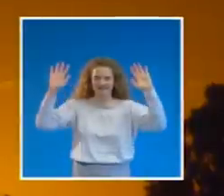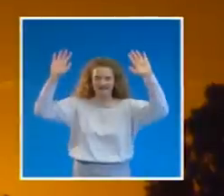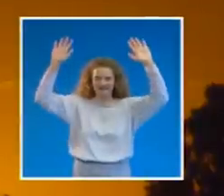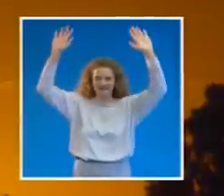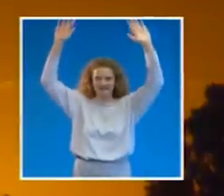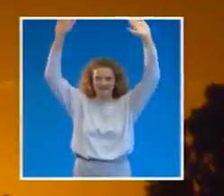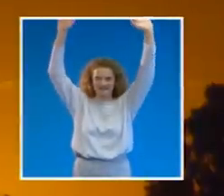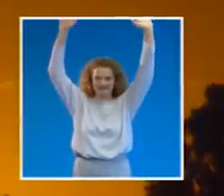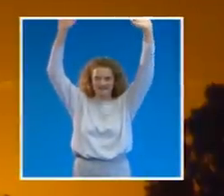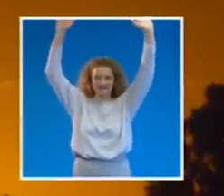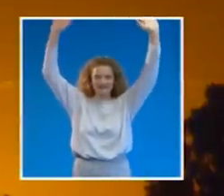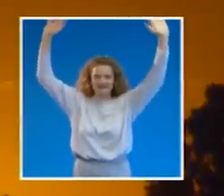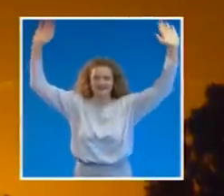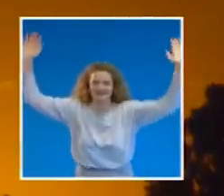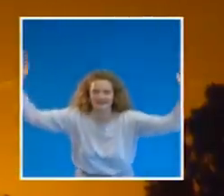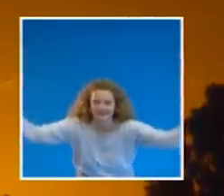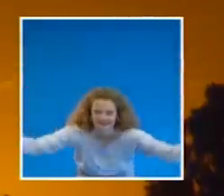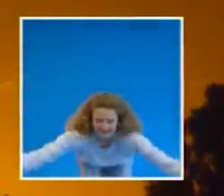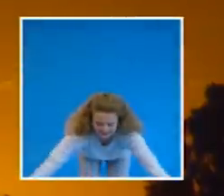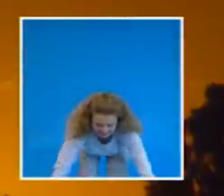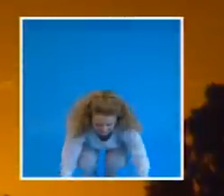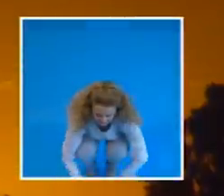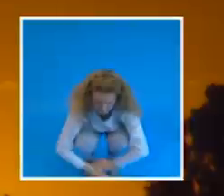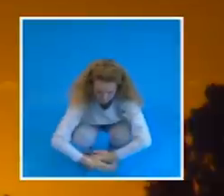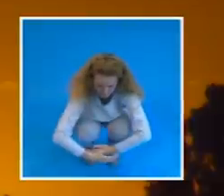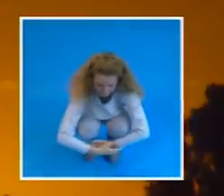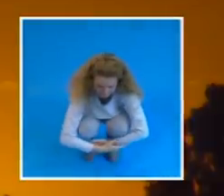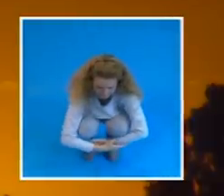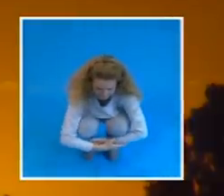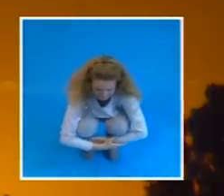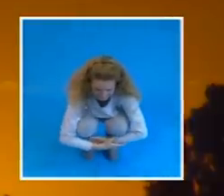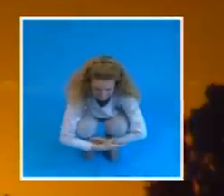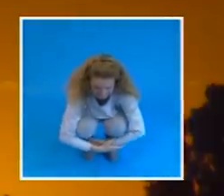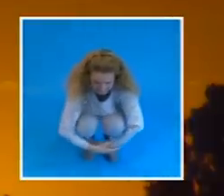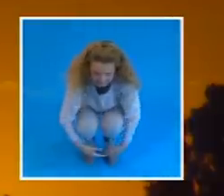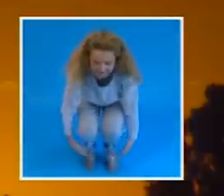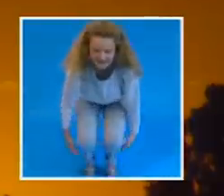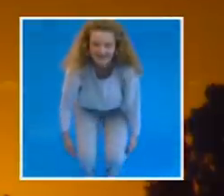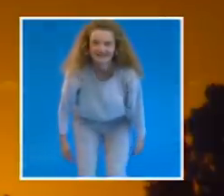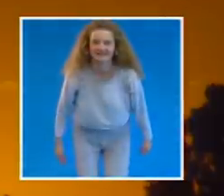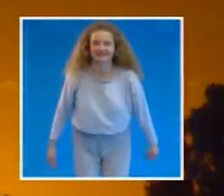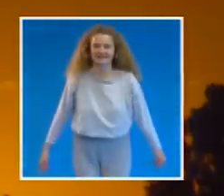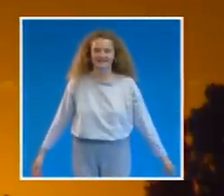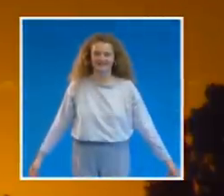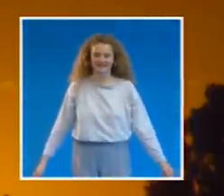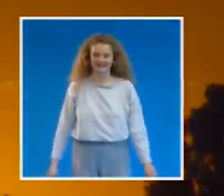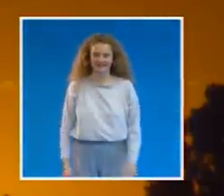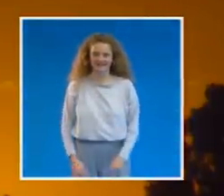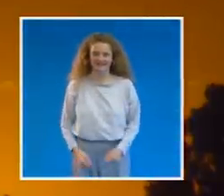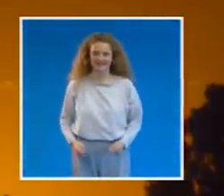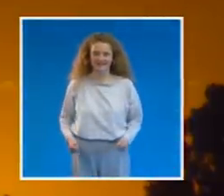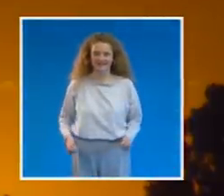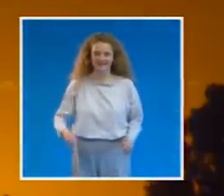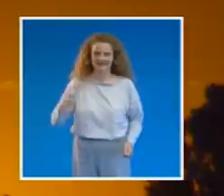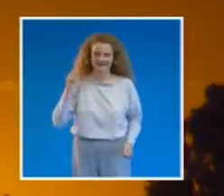Stretch up high, as tall as a house, curl up round and small as a mouse. Now pretend you have a